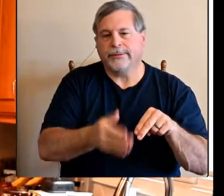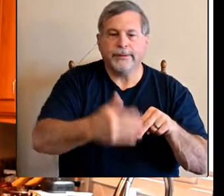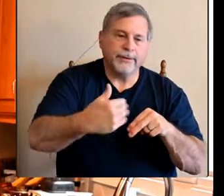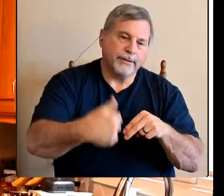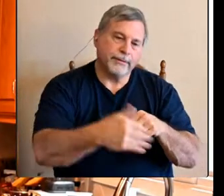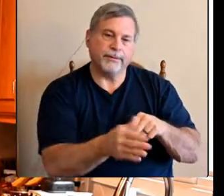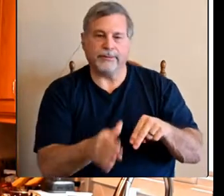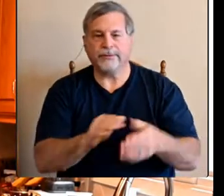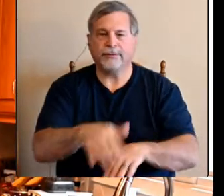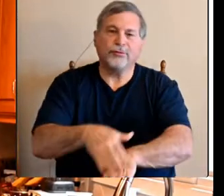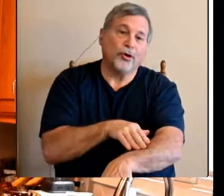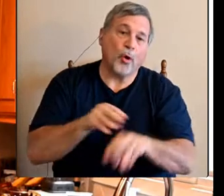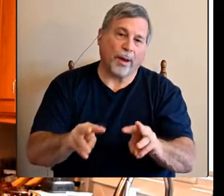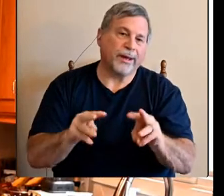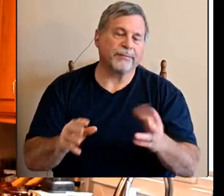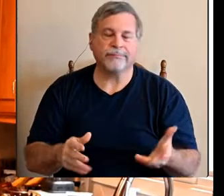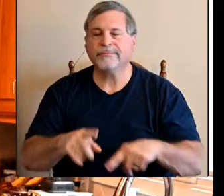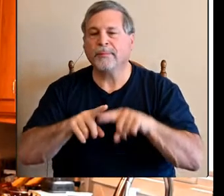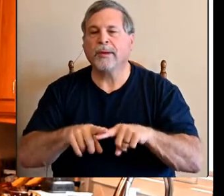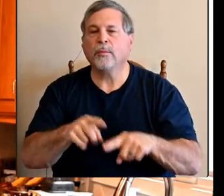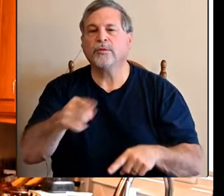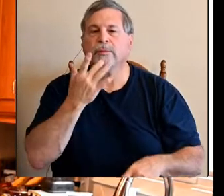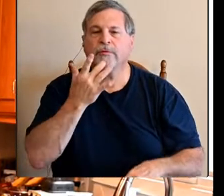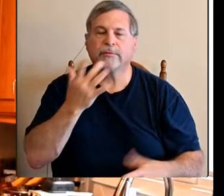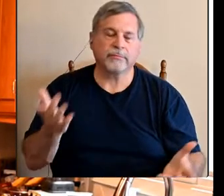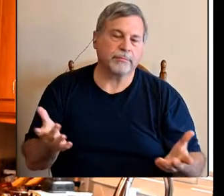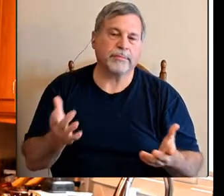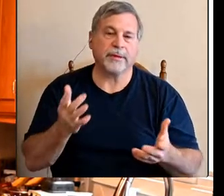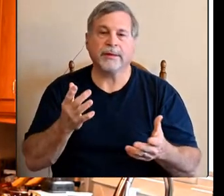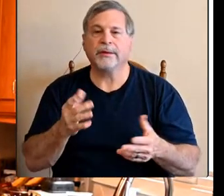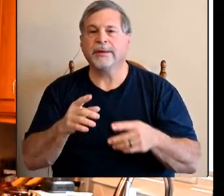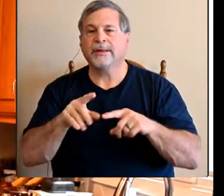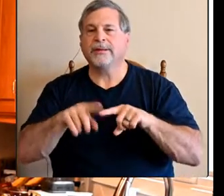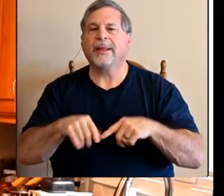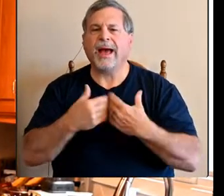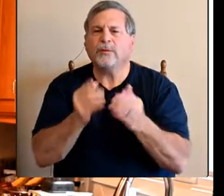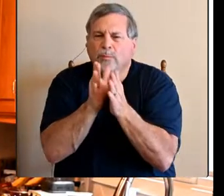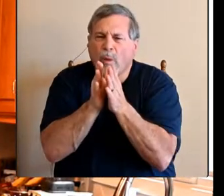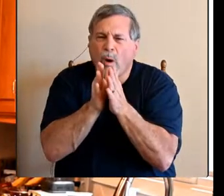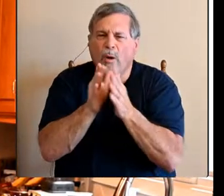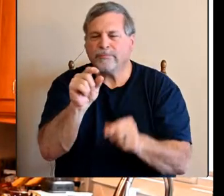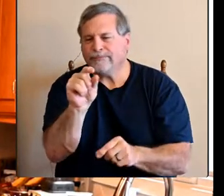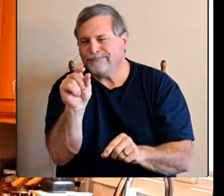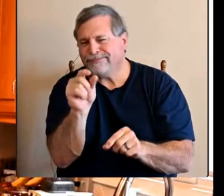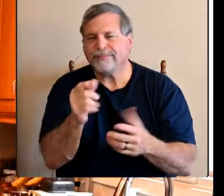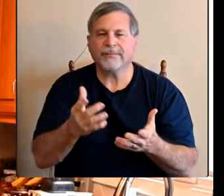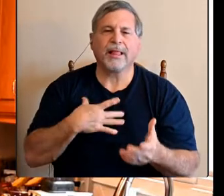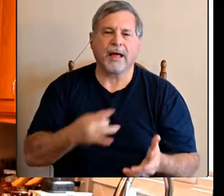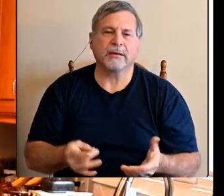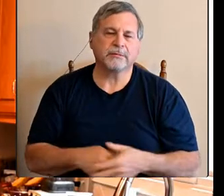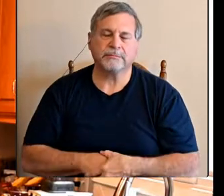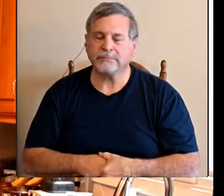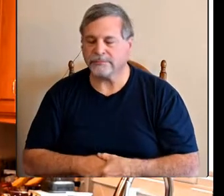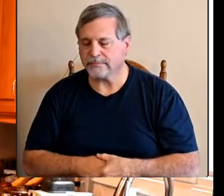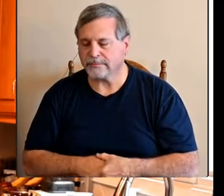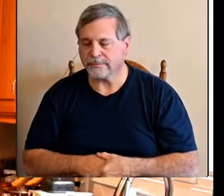the slow way just depends on what you like and also depends on how tiny you like them but there we go